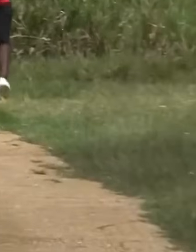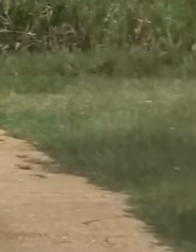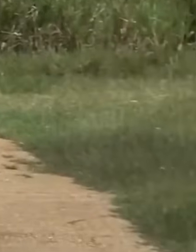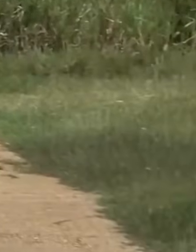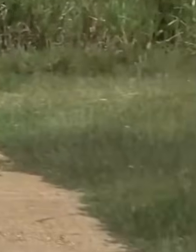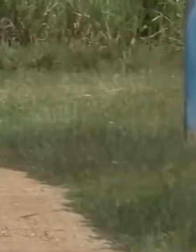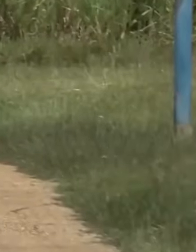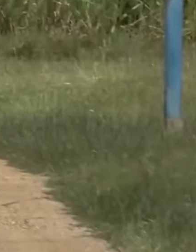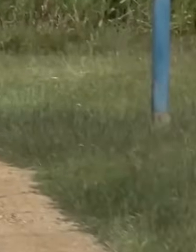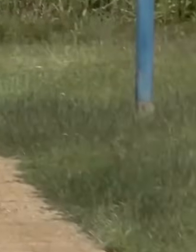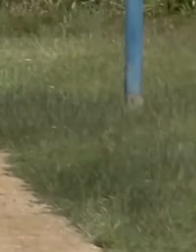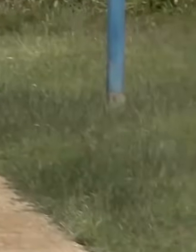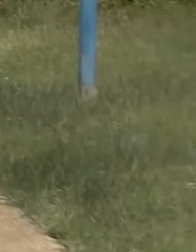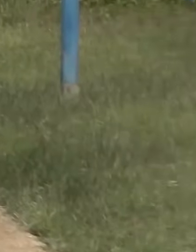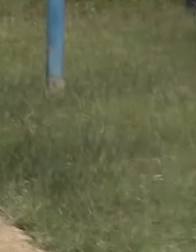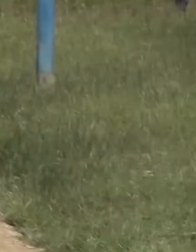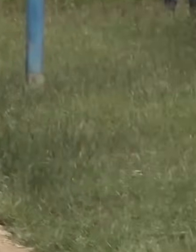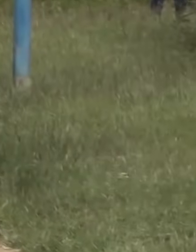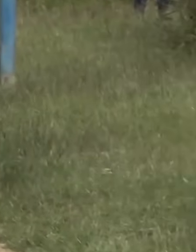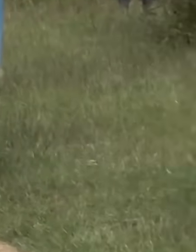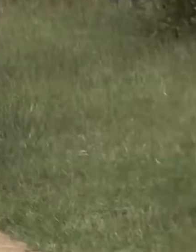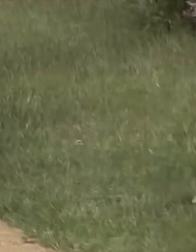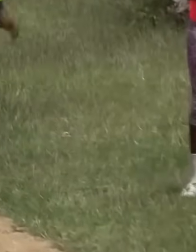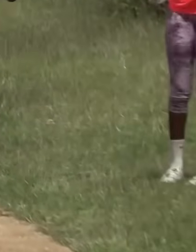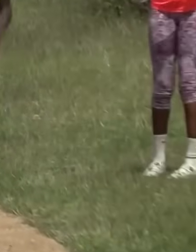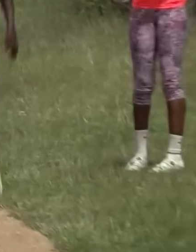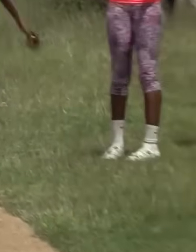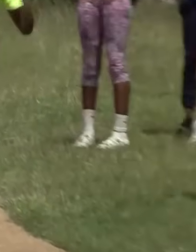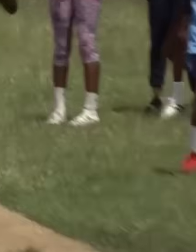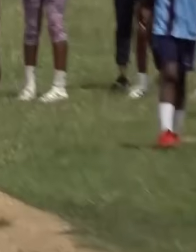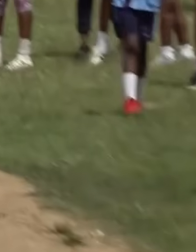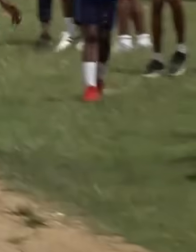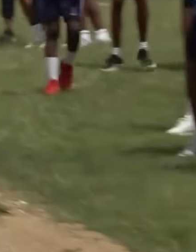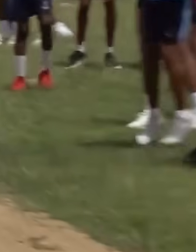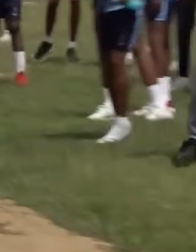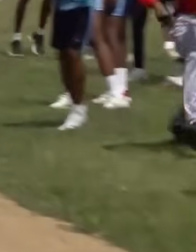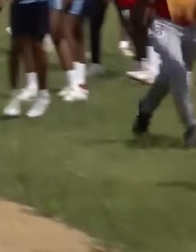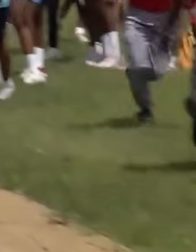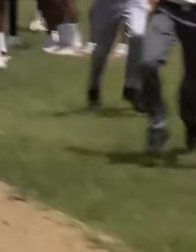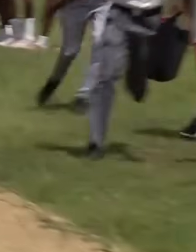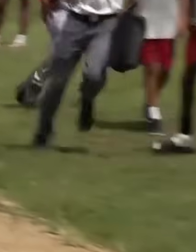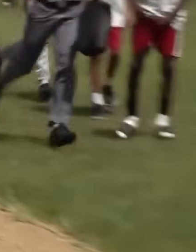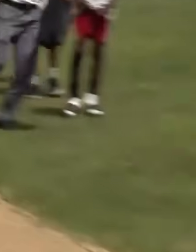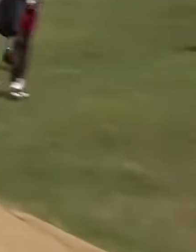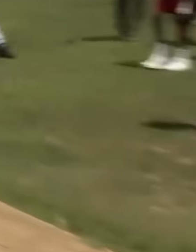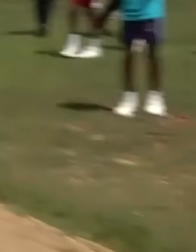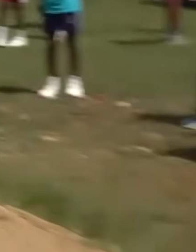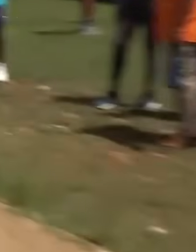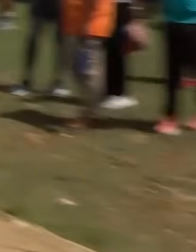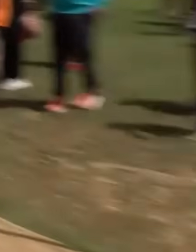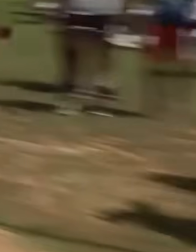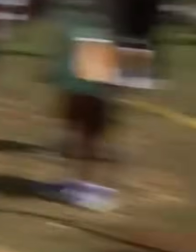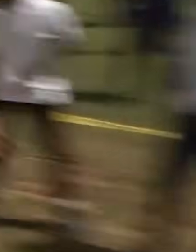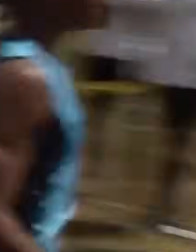minutes 3.13 seconds, and Jamani Thompson the first form boys race in 8 minutes